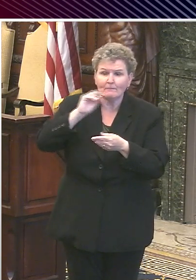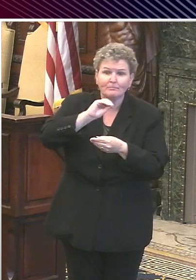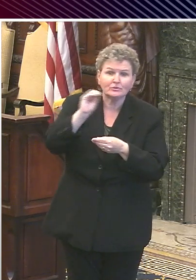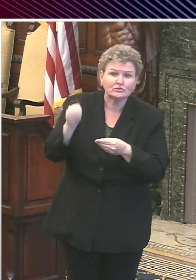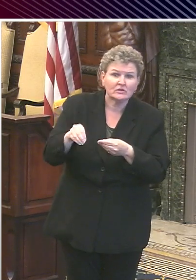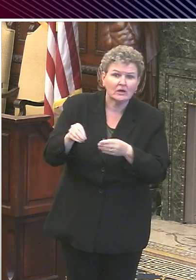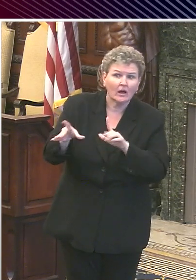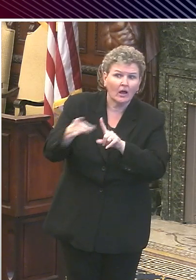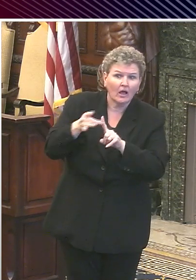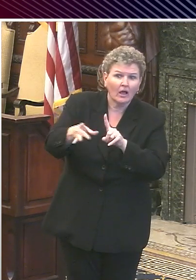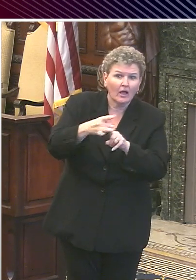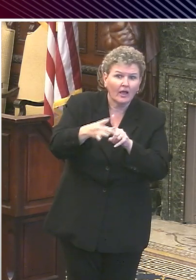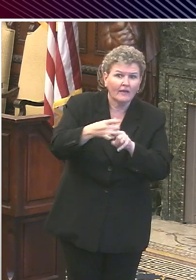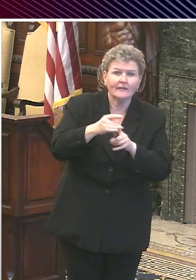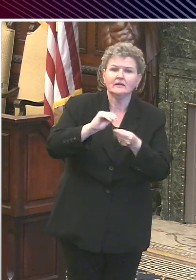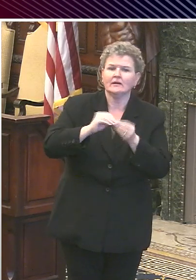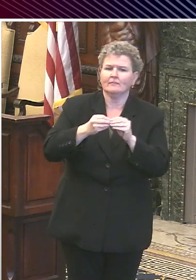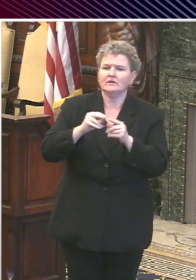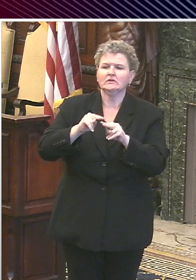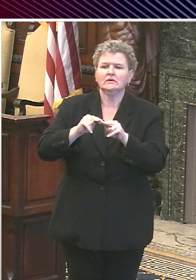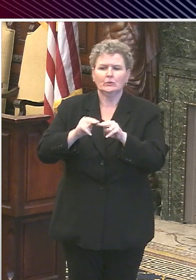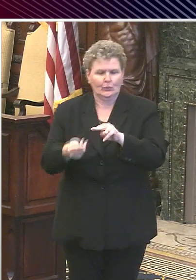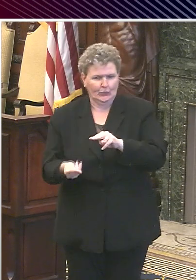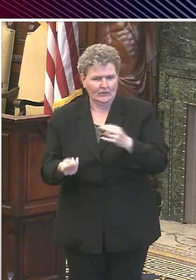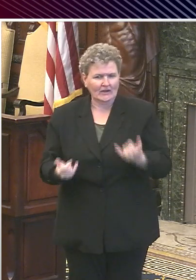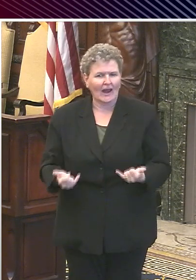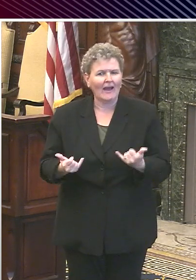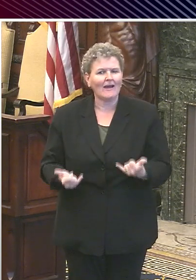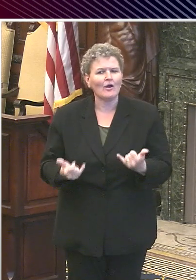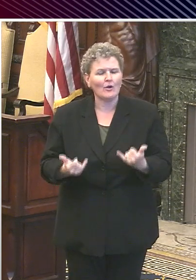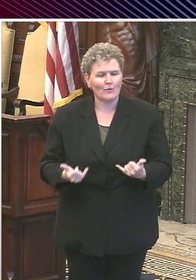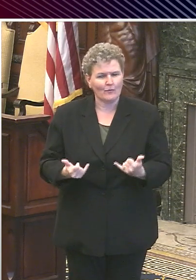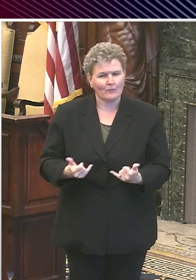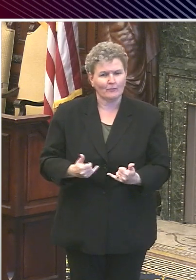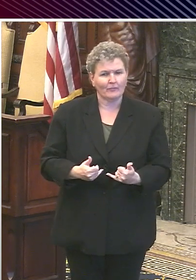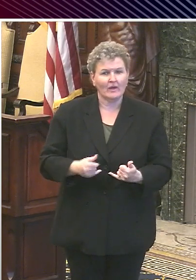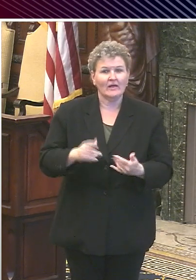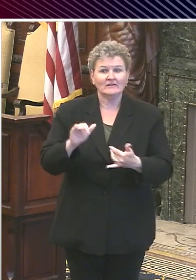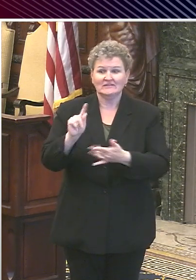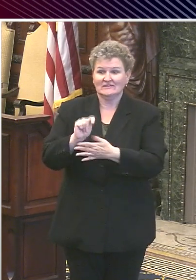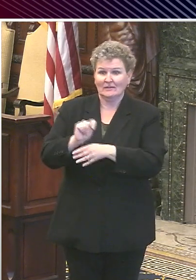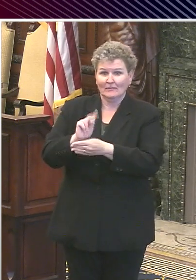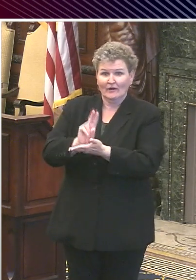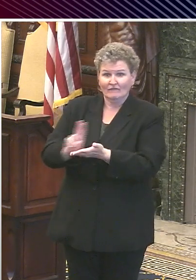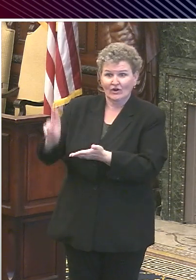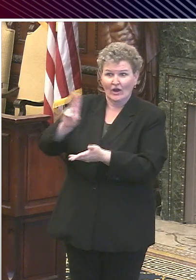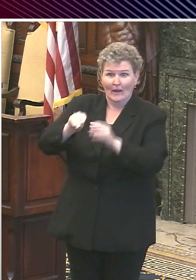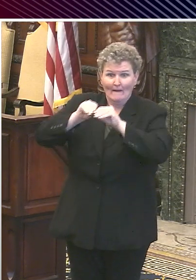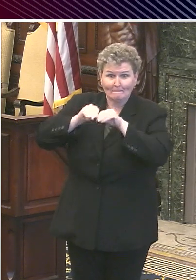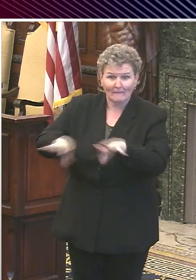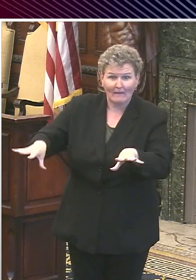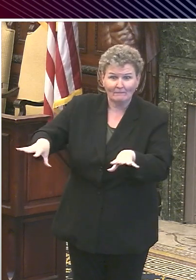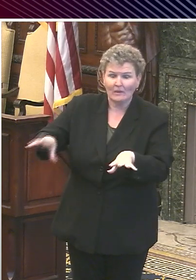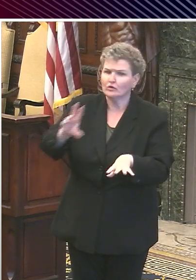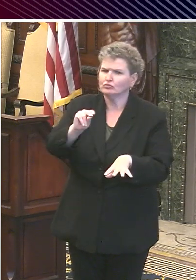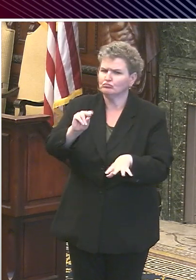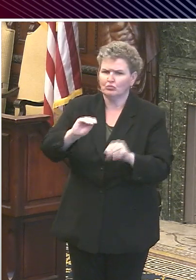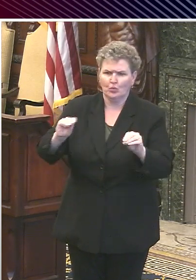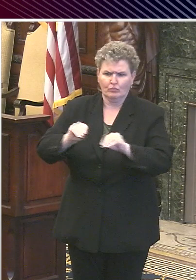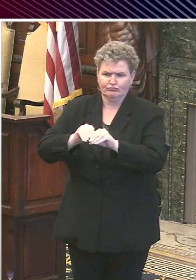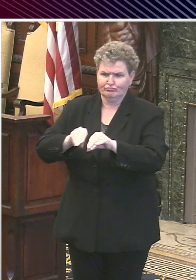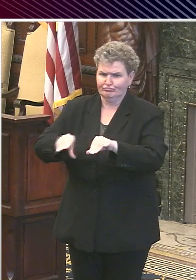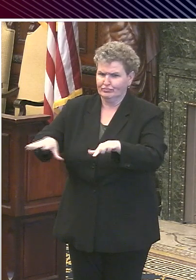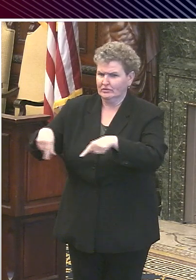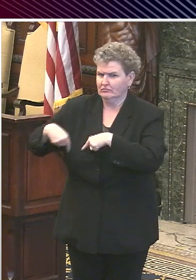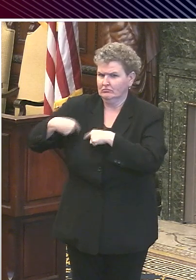tested positive each day. So far, there's no evidence of spread from the Temple University population to other populations in the city. It's a very good